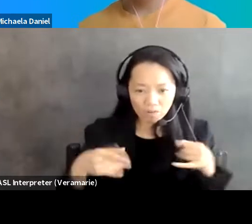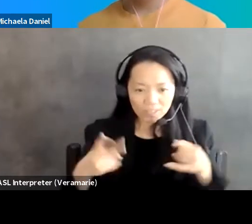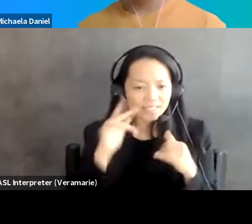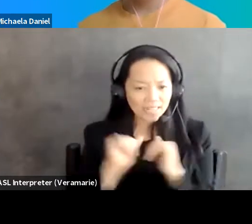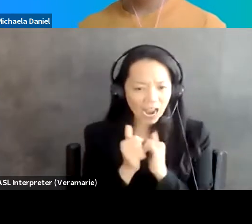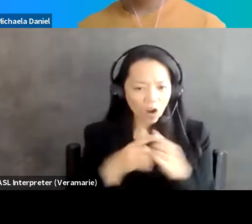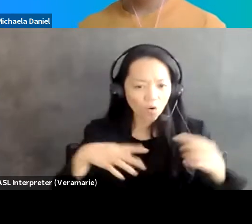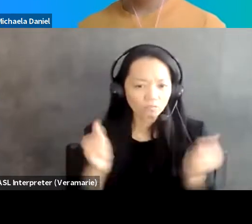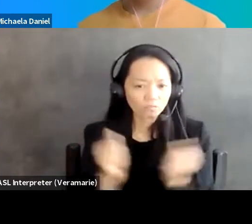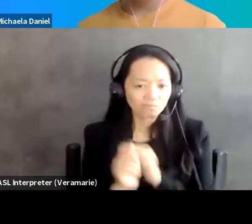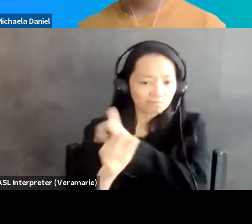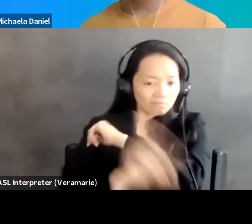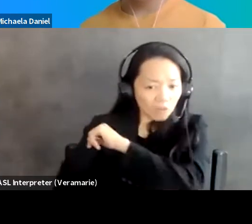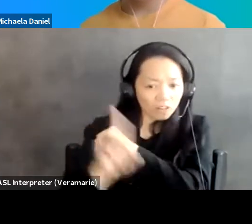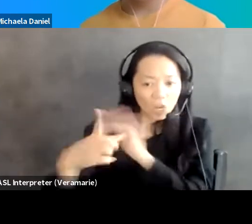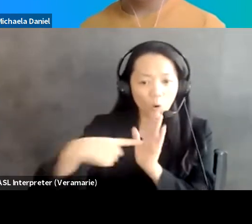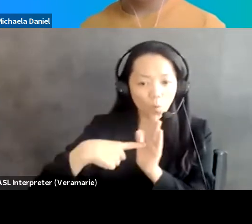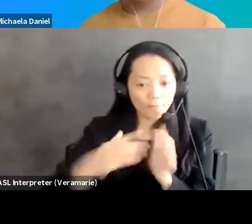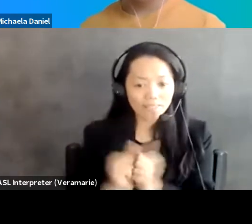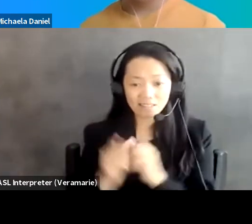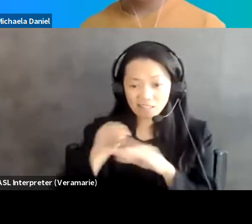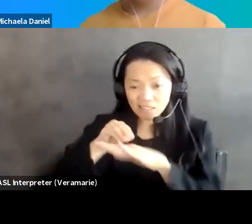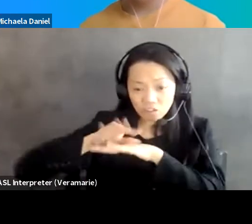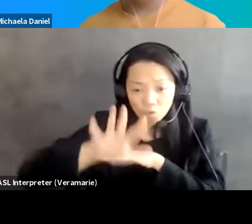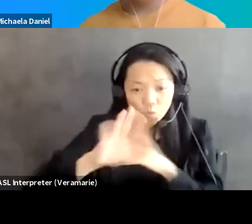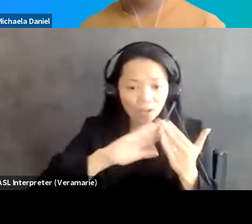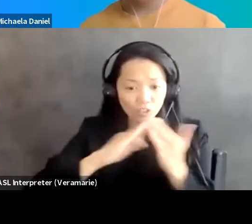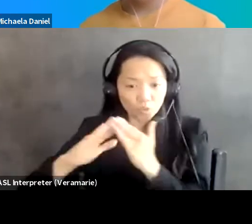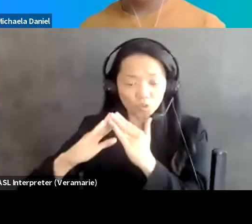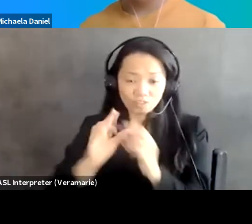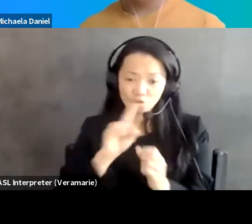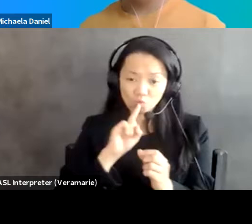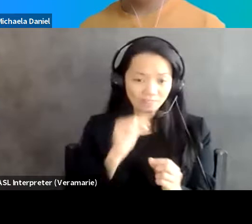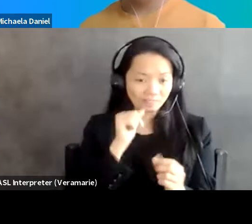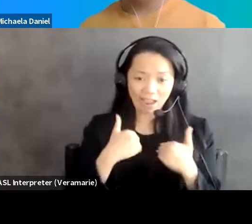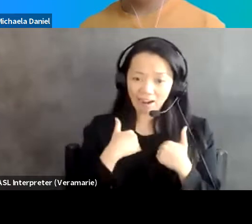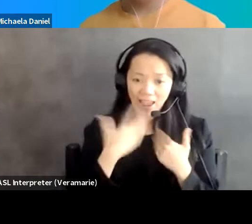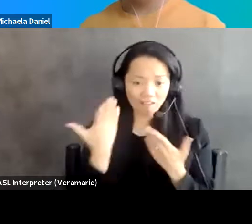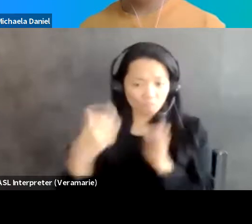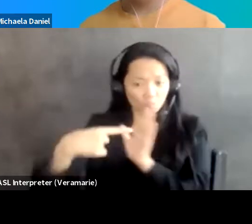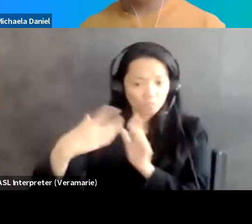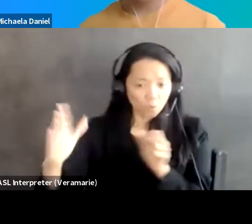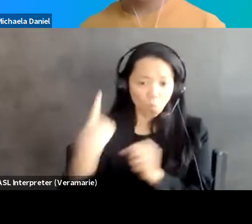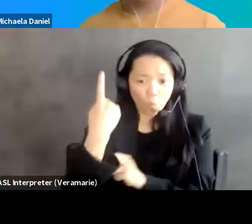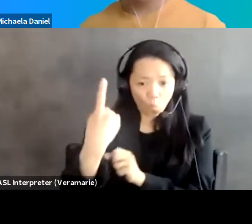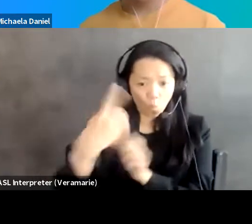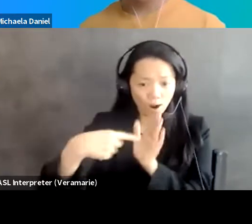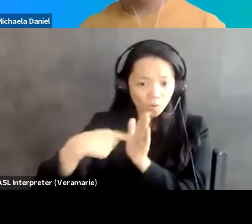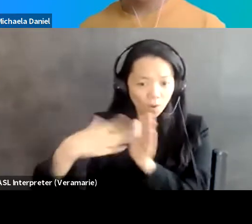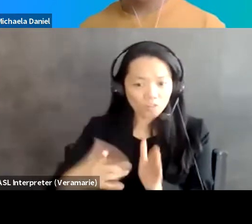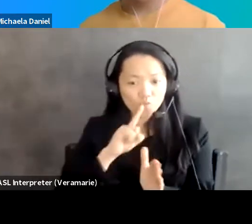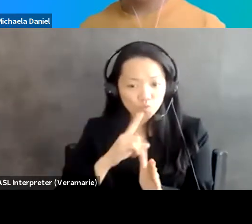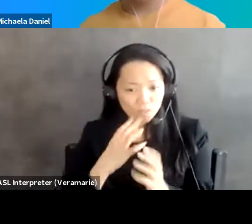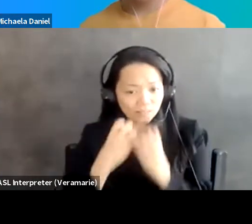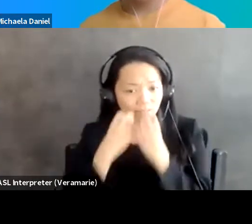has hurt representation, seen how it's affected communities that really don't have a spokesperson or one alderman that really cares about